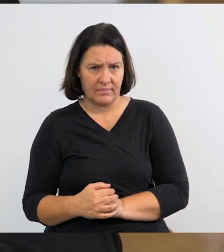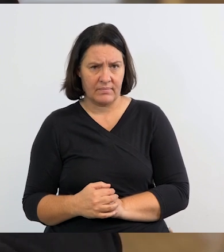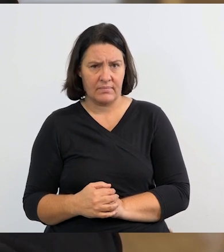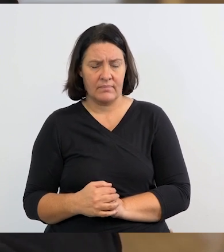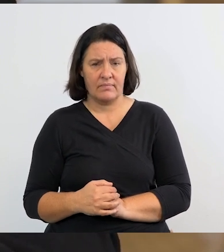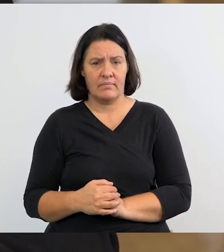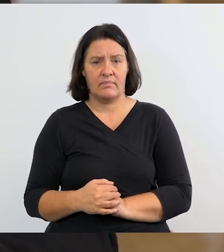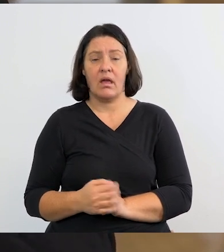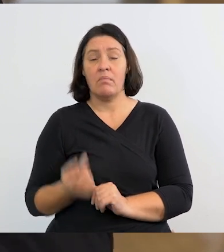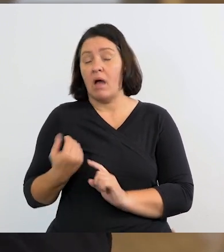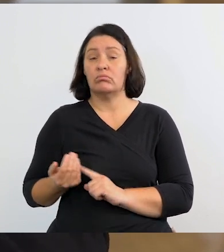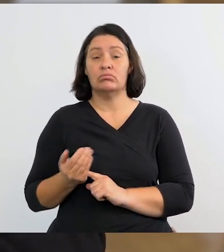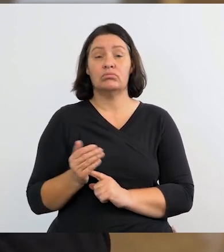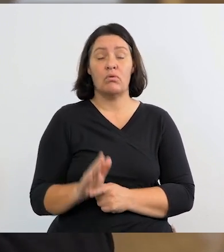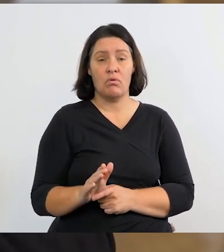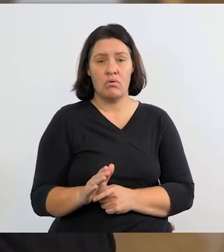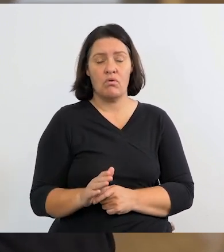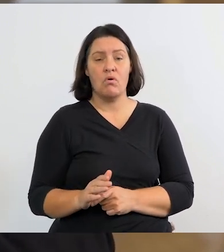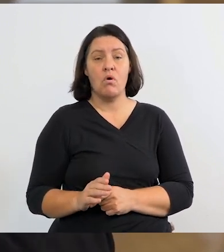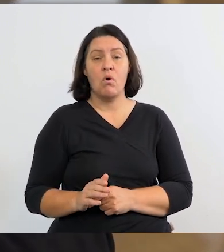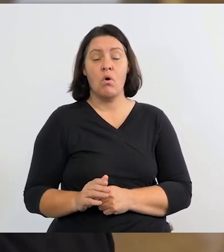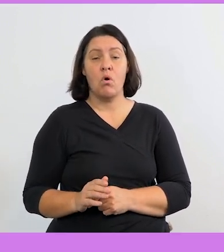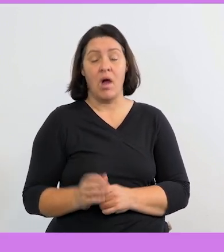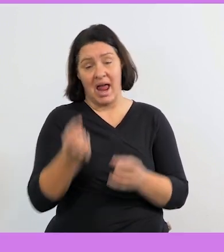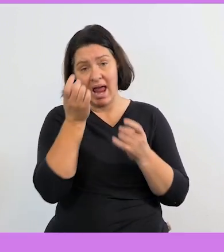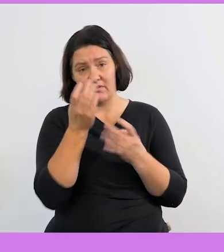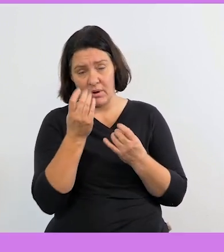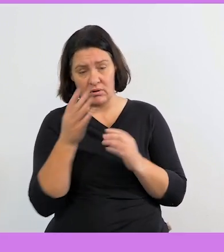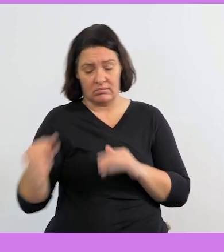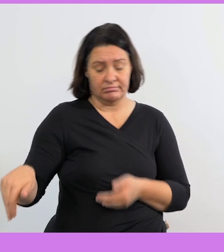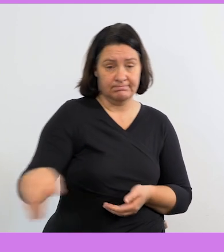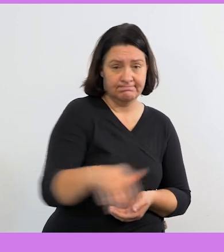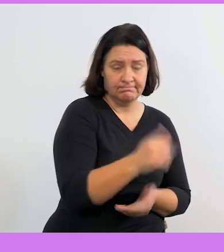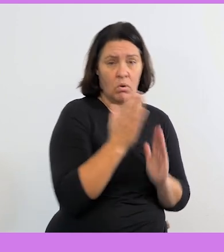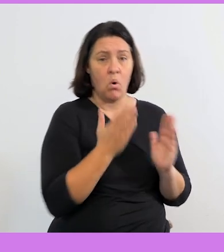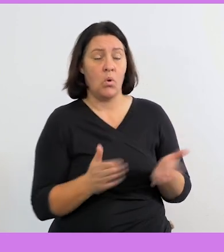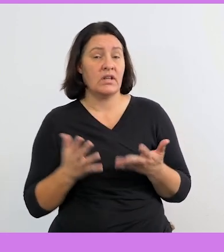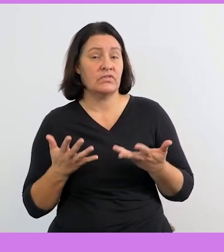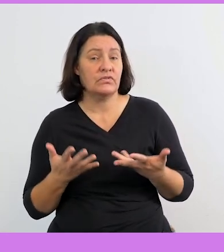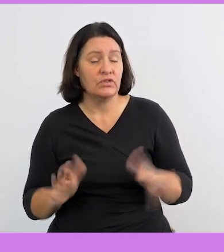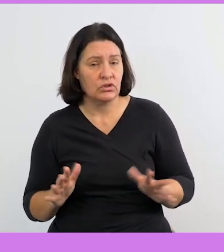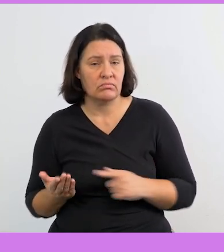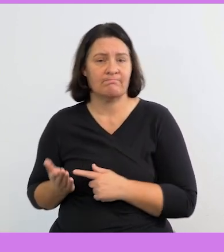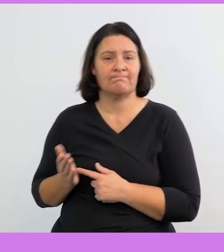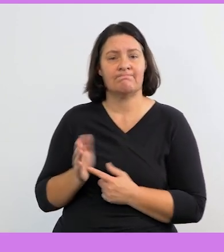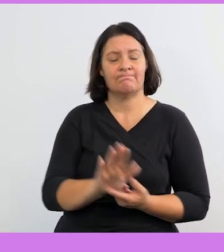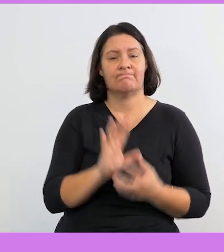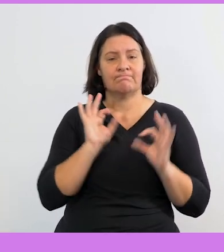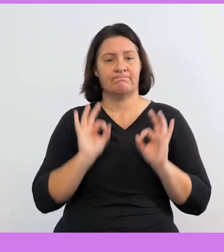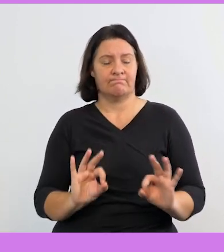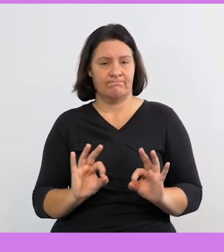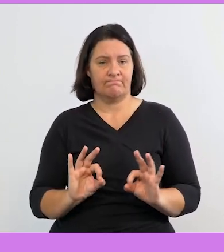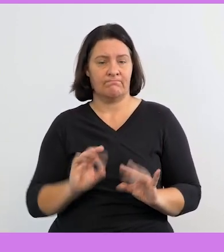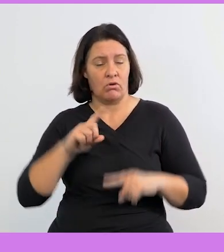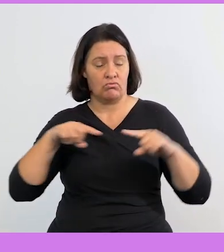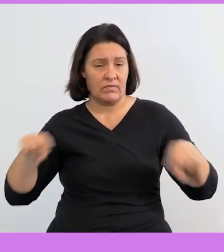in time? So I indicated here that once the data collected has been organized, it can be displayed in a